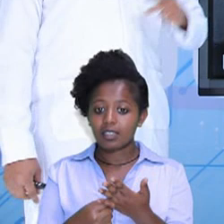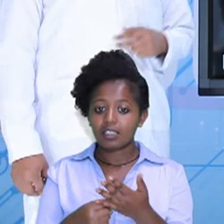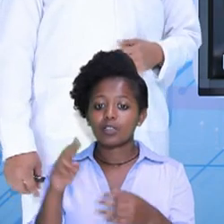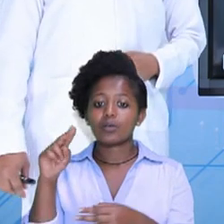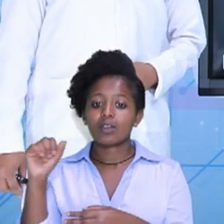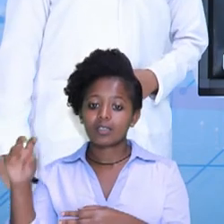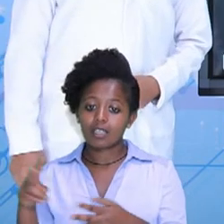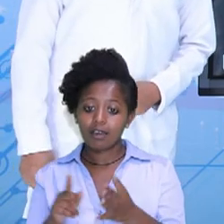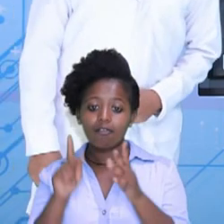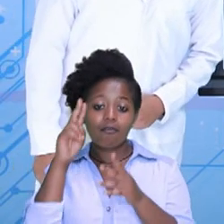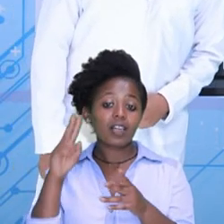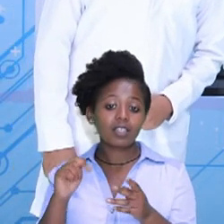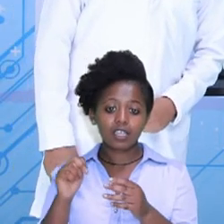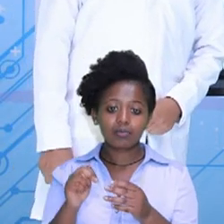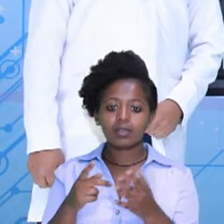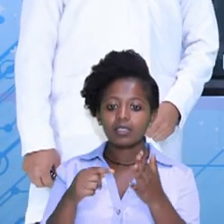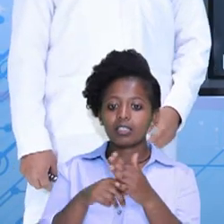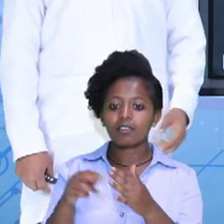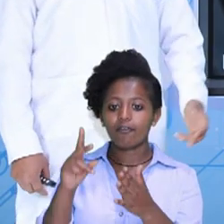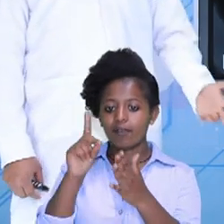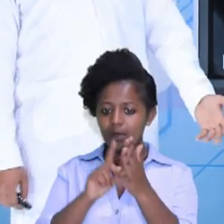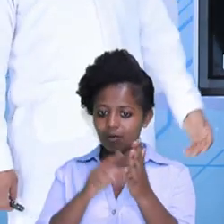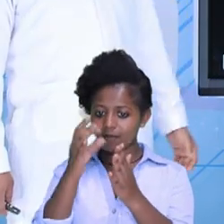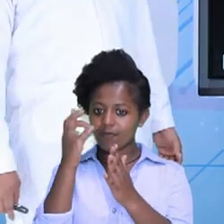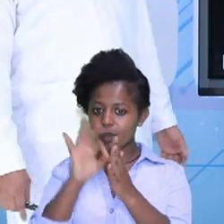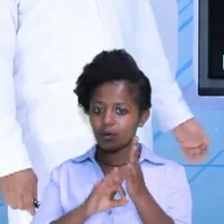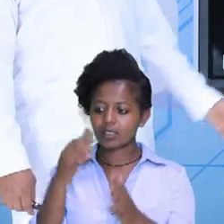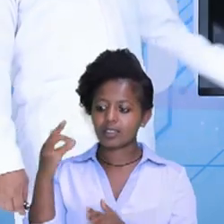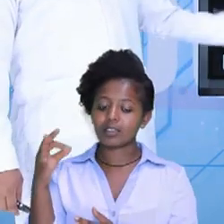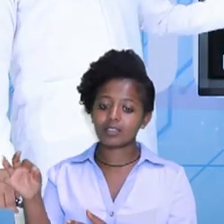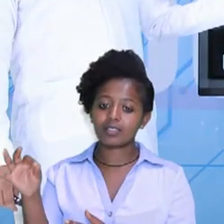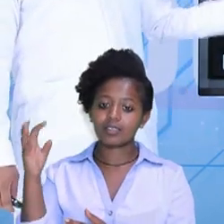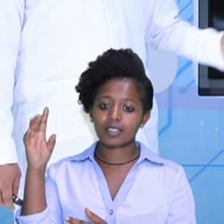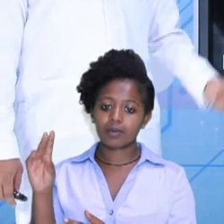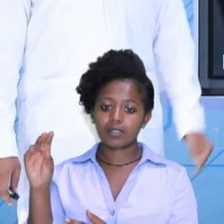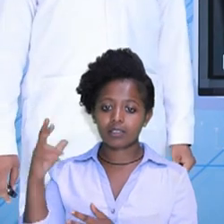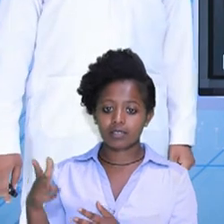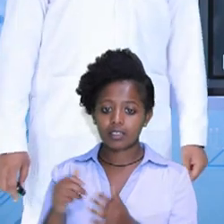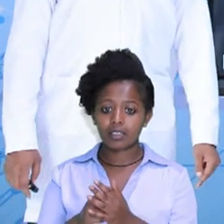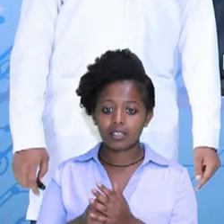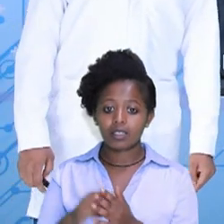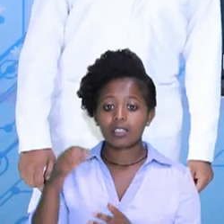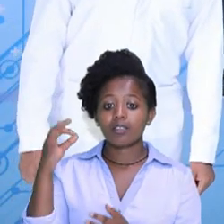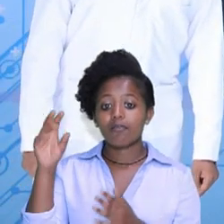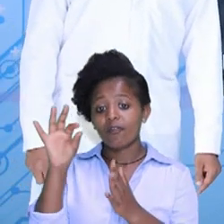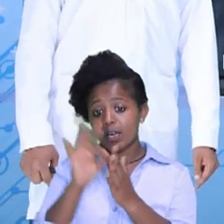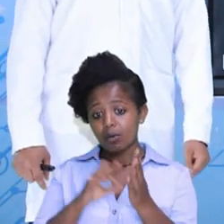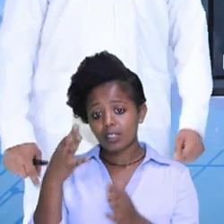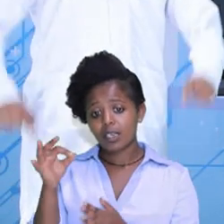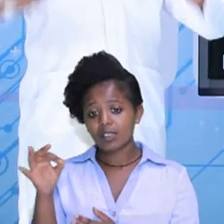USA withdrew from Vietnam on February 1973. On February